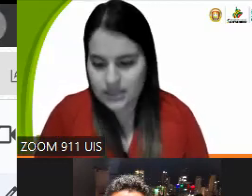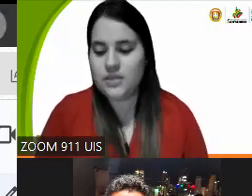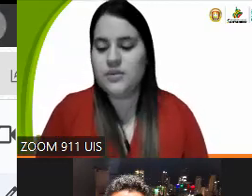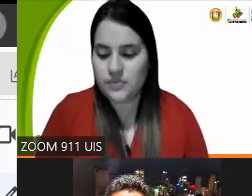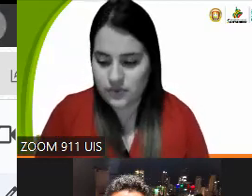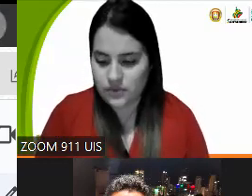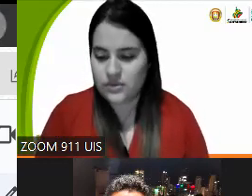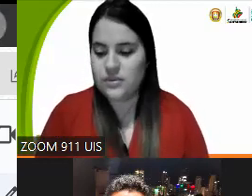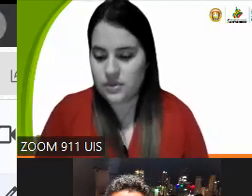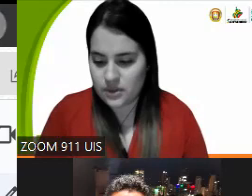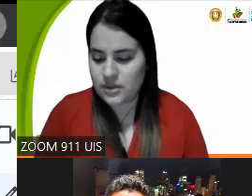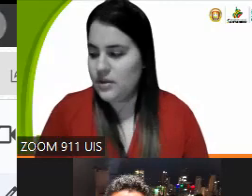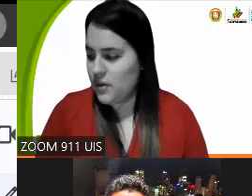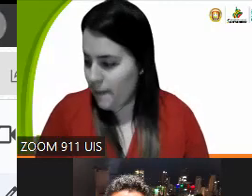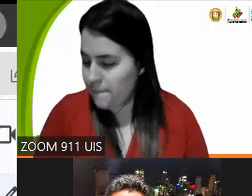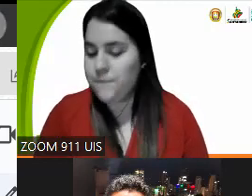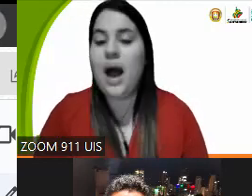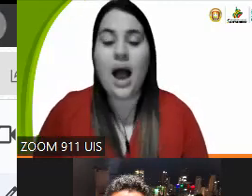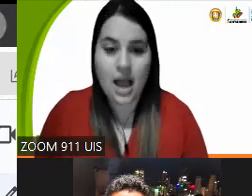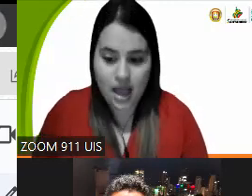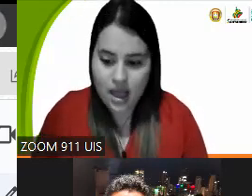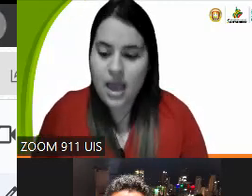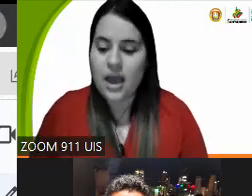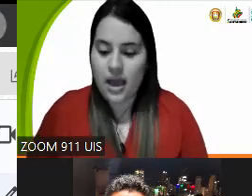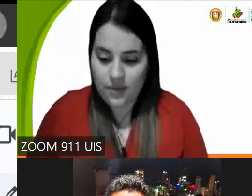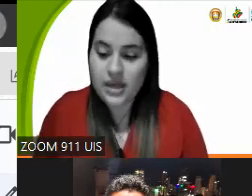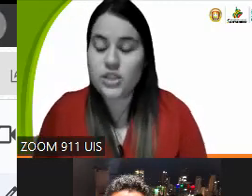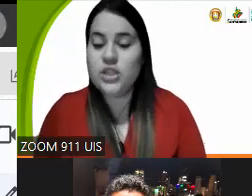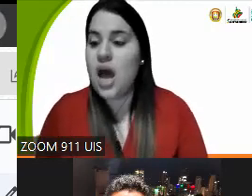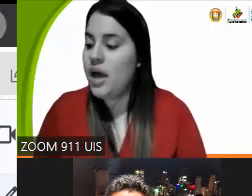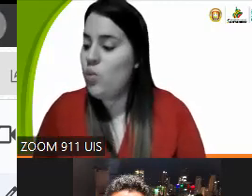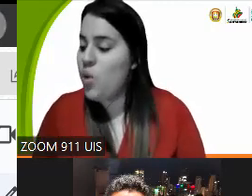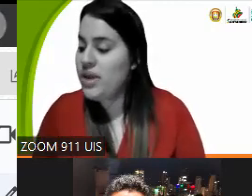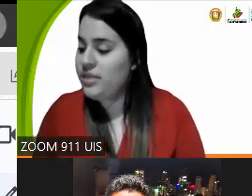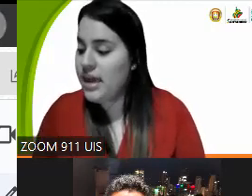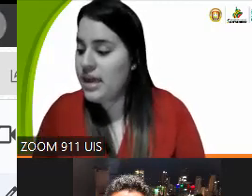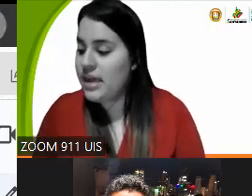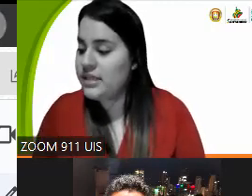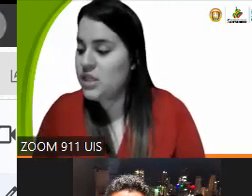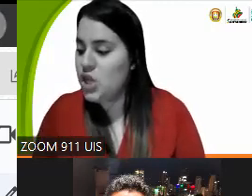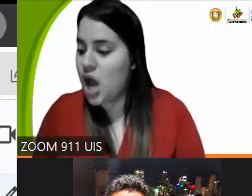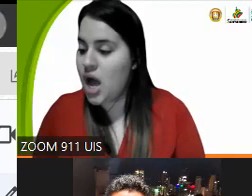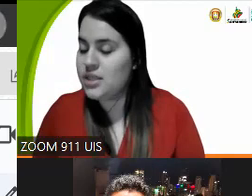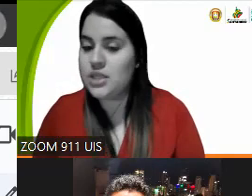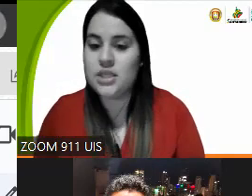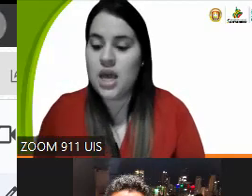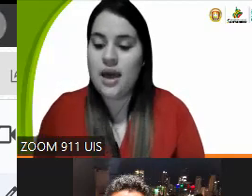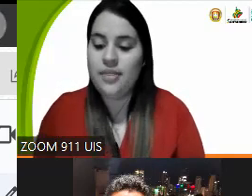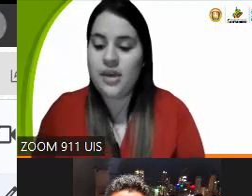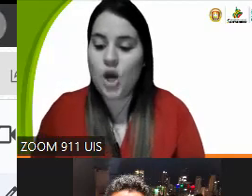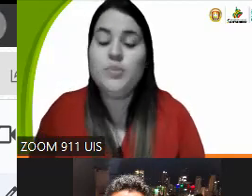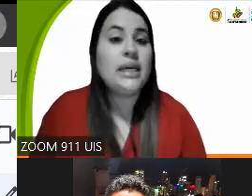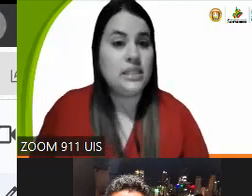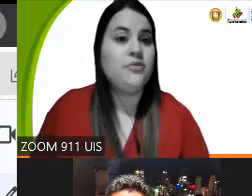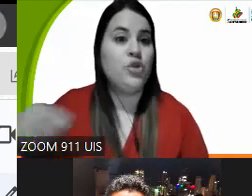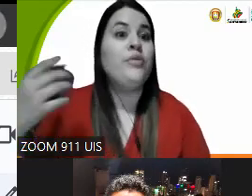Yes. we are influenced by. Uh-huh. So It's not what we think is not